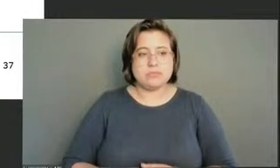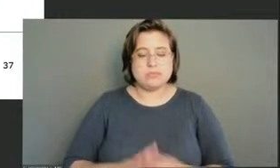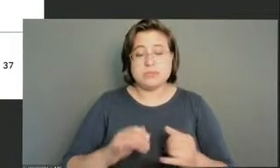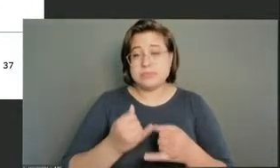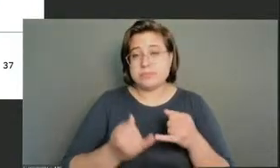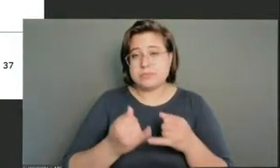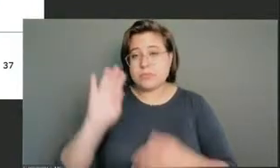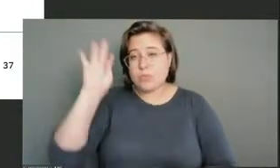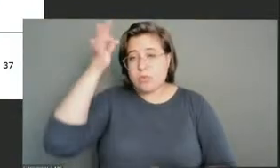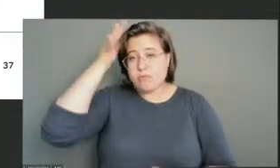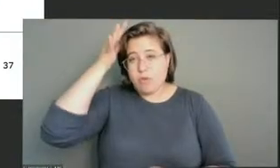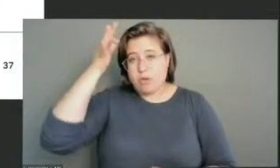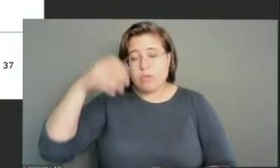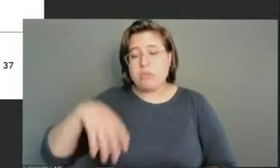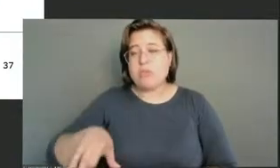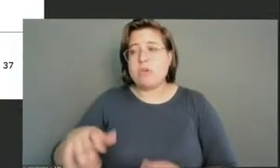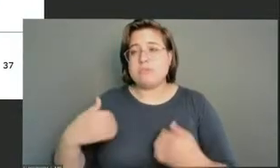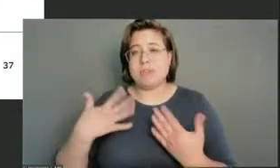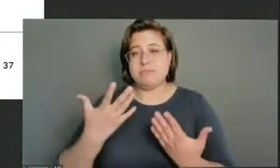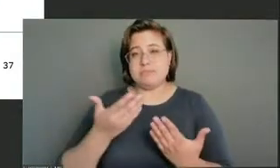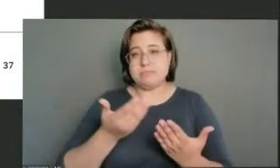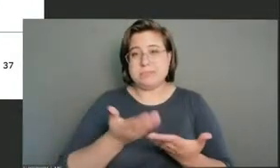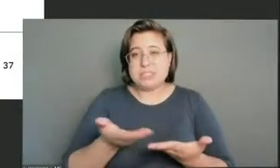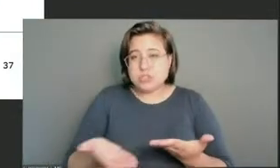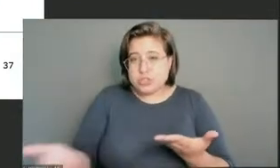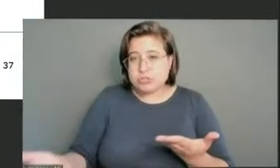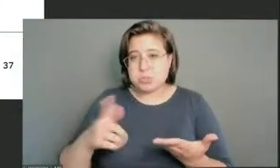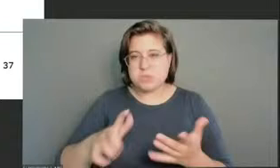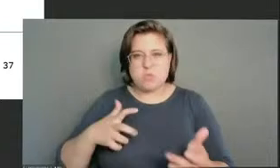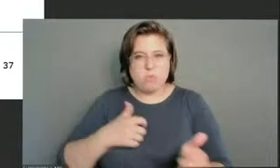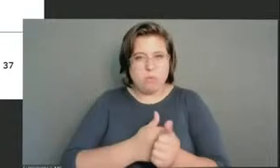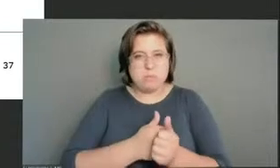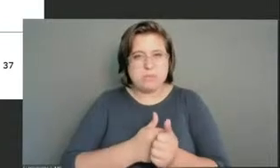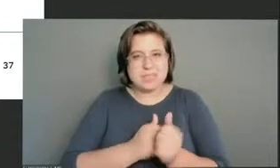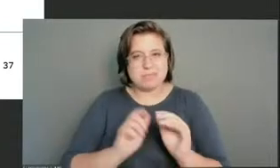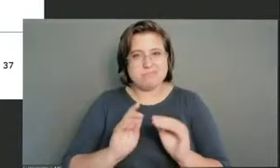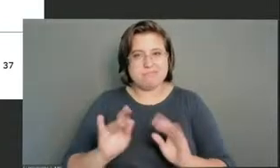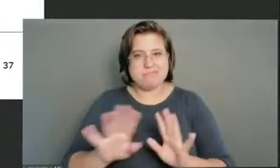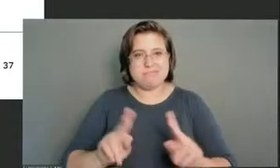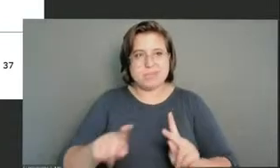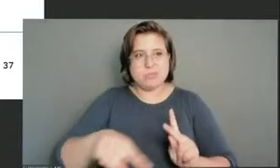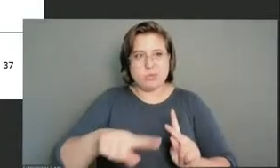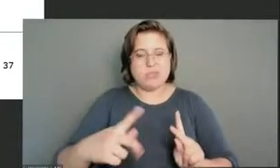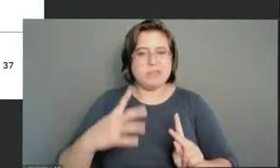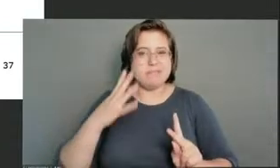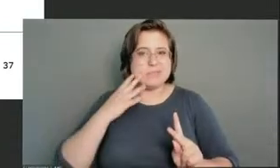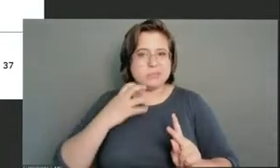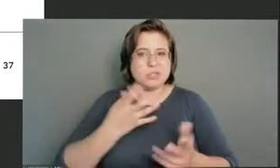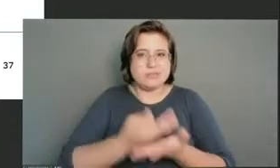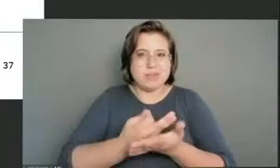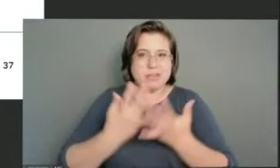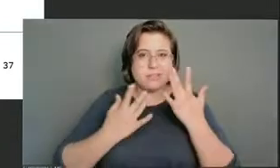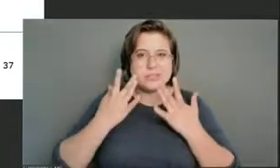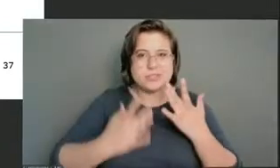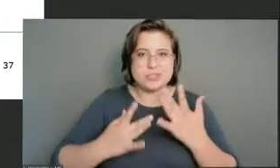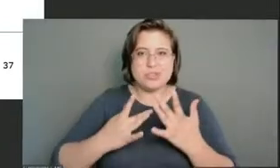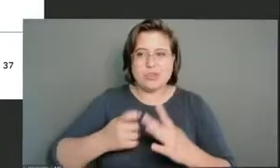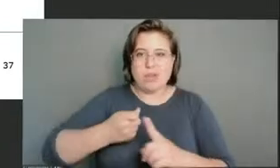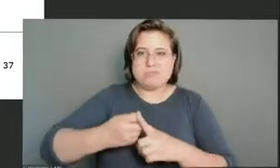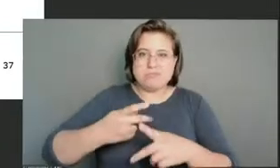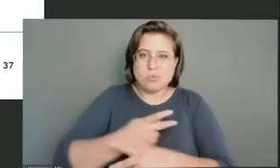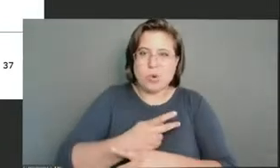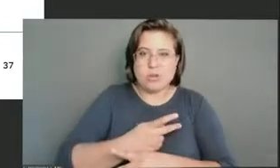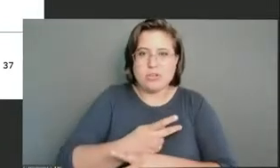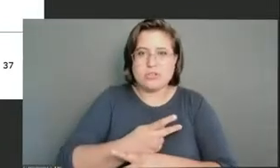updated information materials to clarify that people who have faced financial hardship due to long COVID are eligible